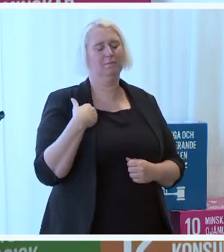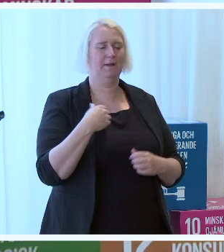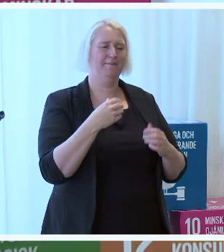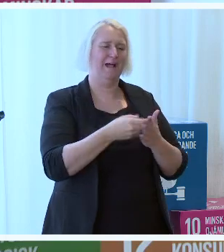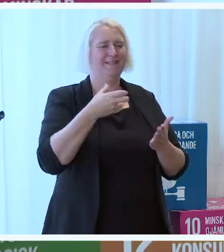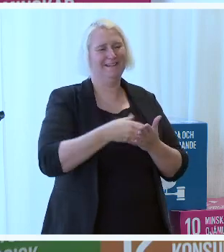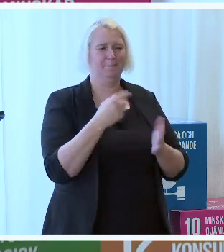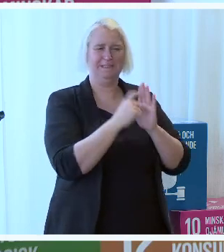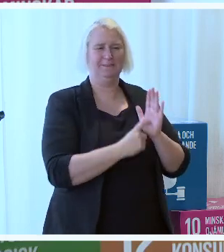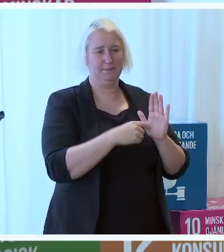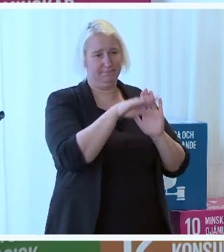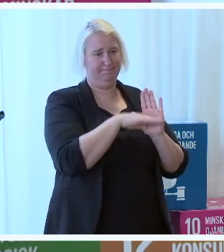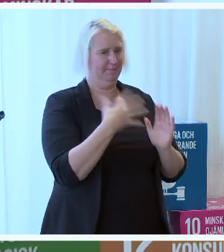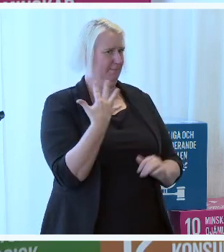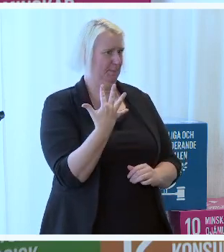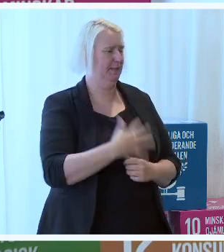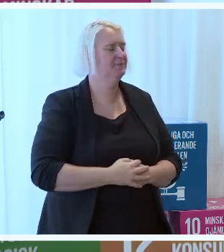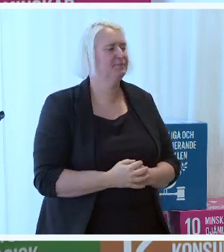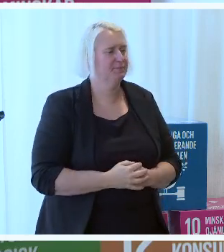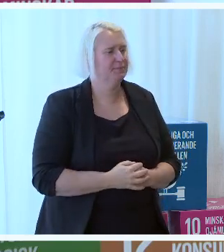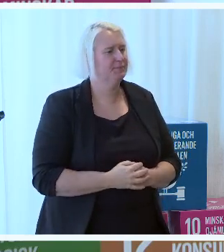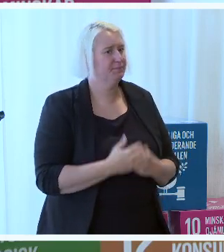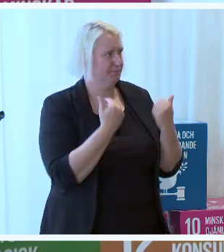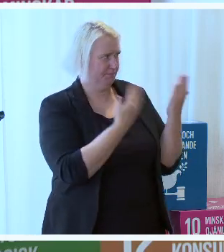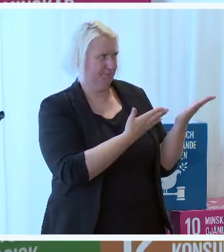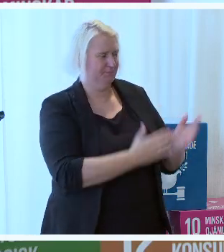the rest of Islamic Relief's work. Thank you.